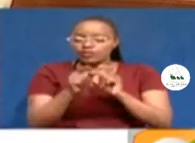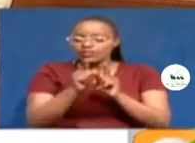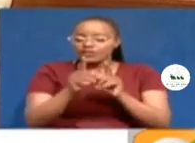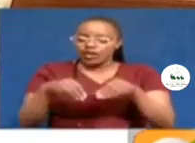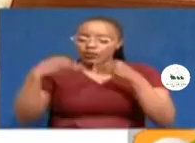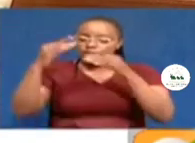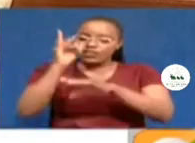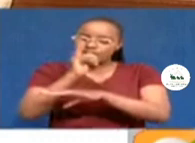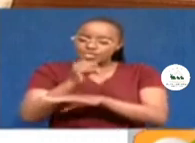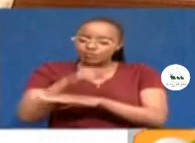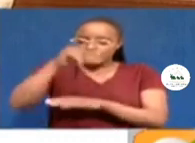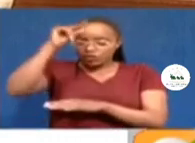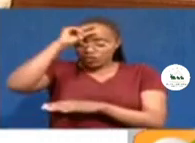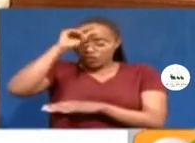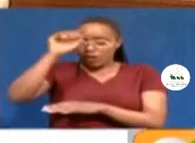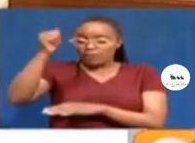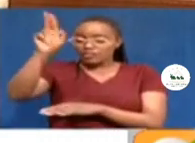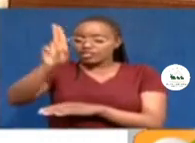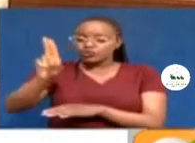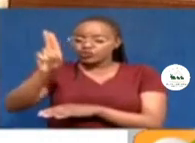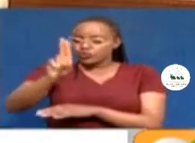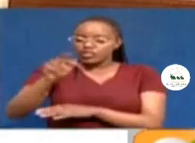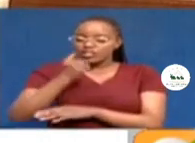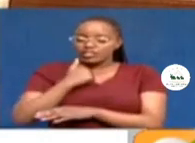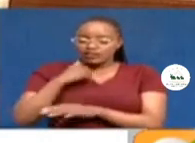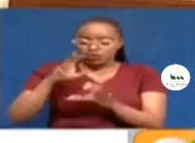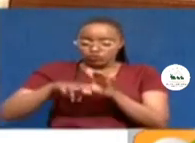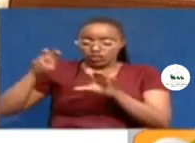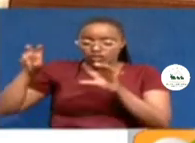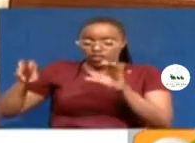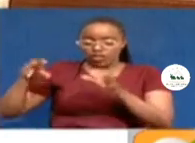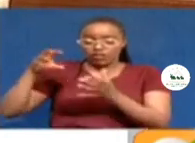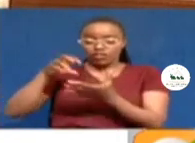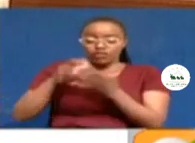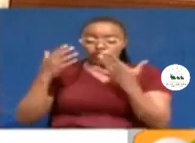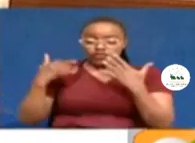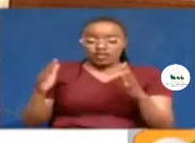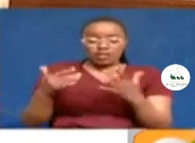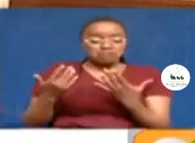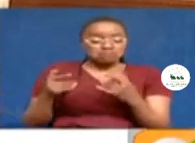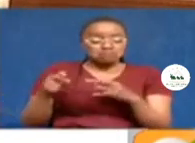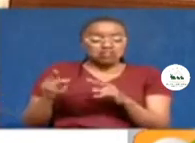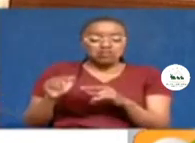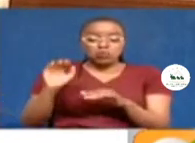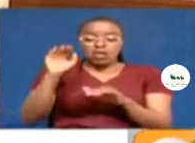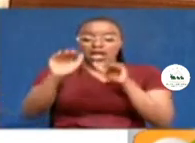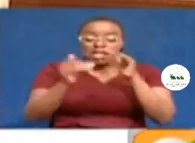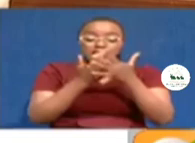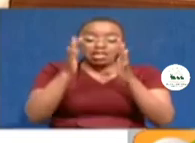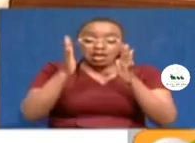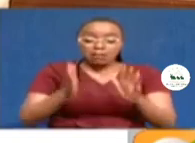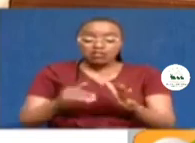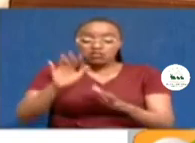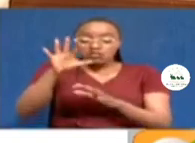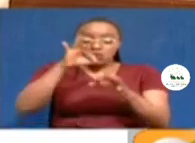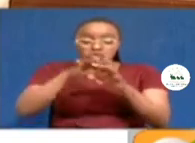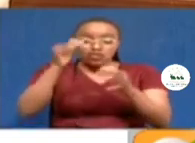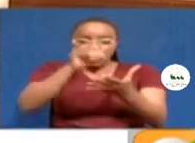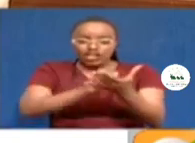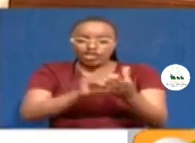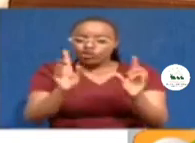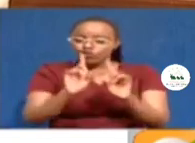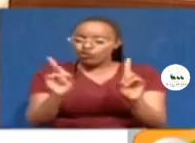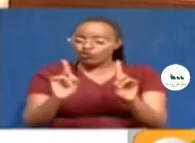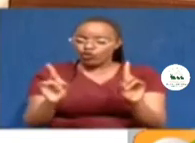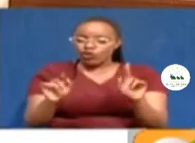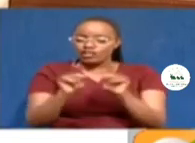discipline in government. President Kenyatta is leaving office. He's not going to ask anybody for his vote.